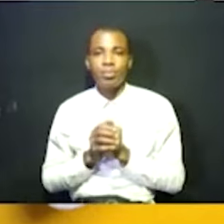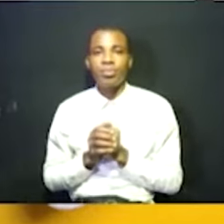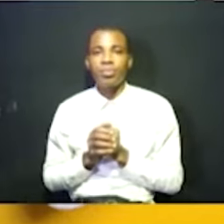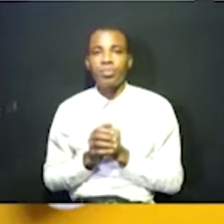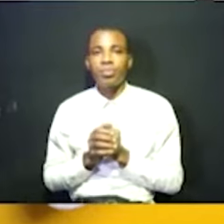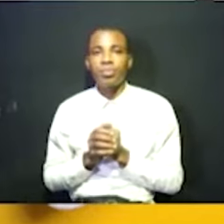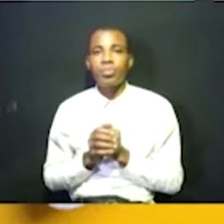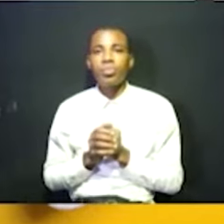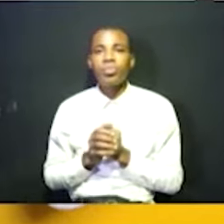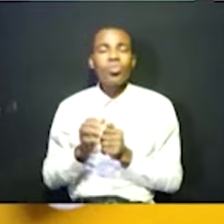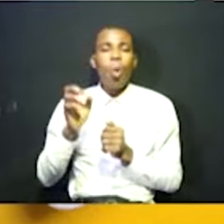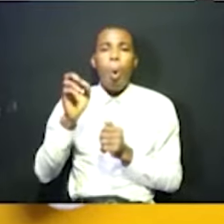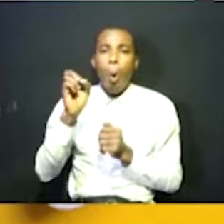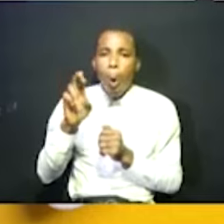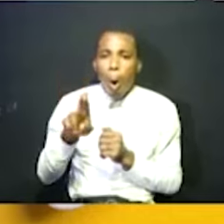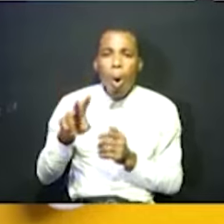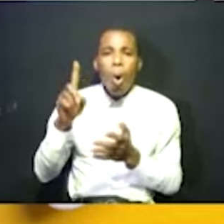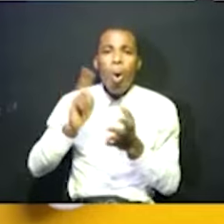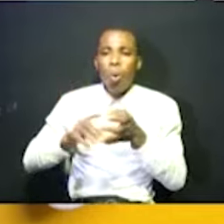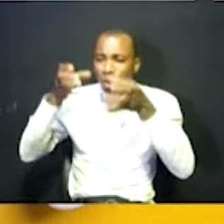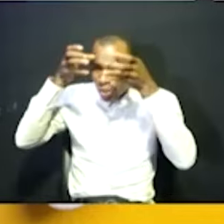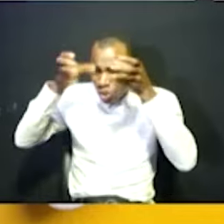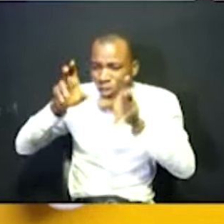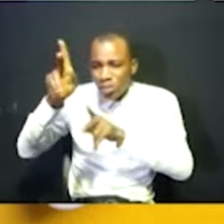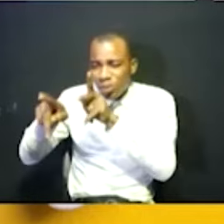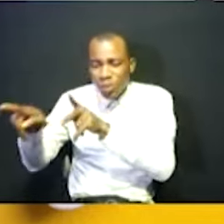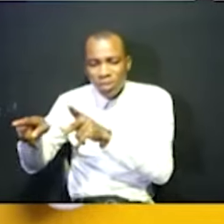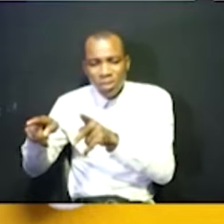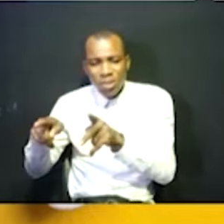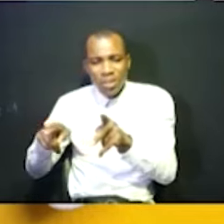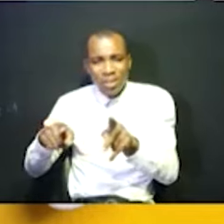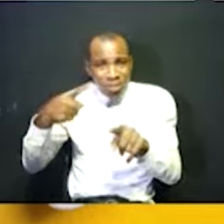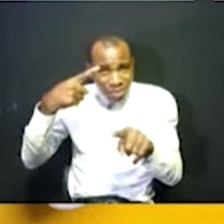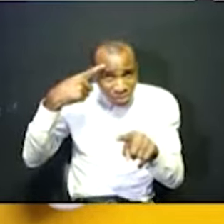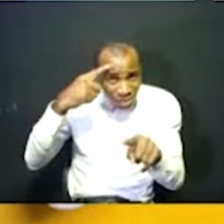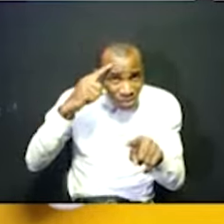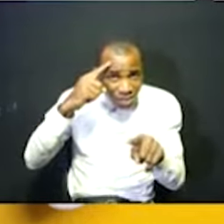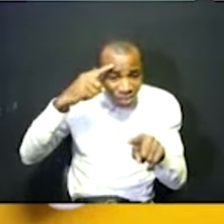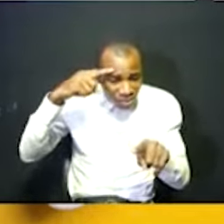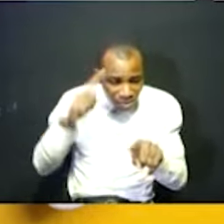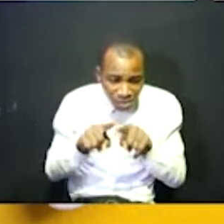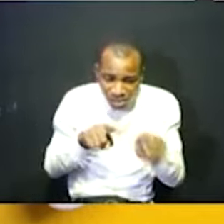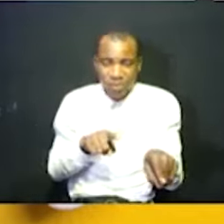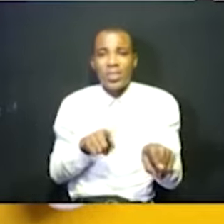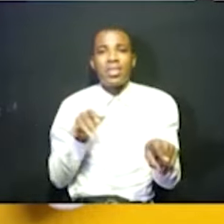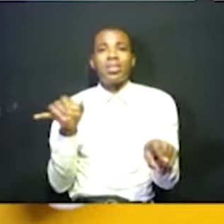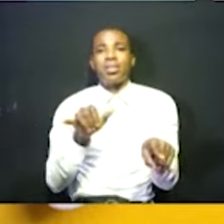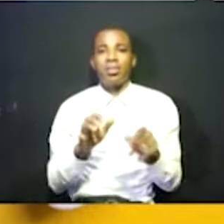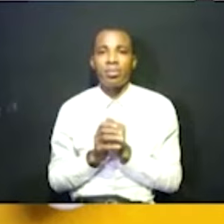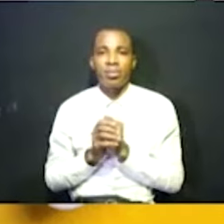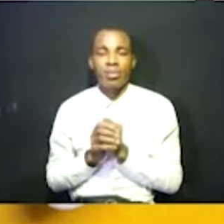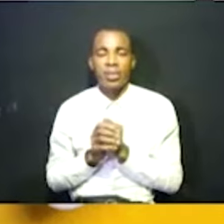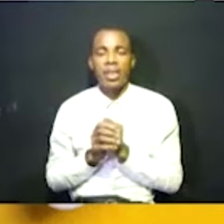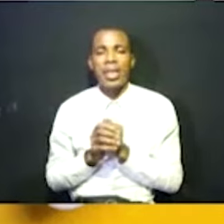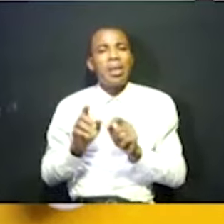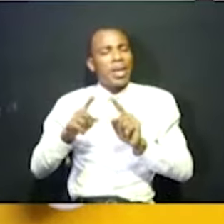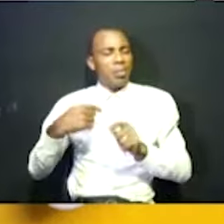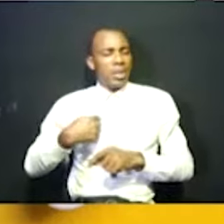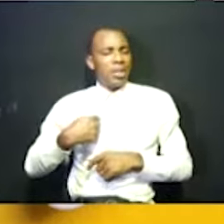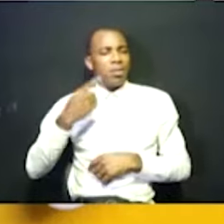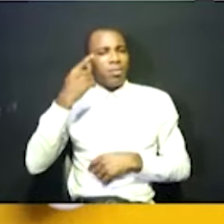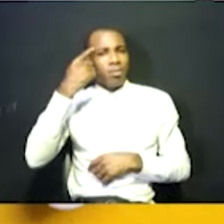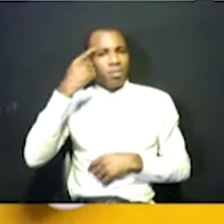what makes some people hold such a view of marriage? Ana adenti ne binum ehunu aware sa. It seems to me that